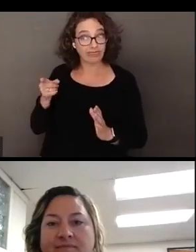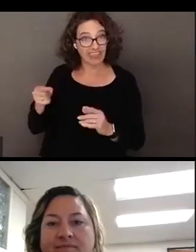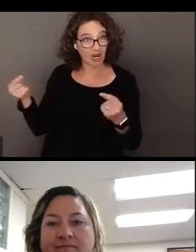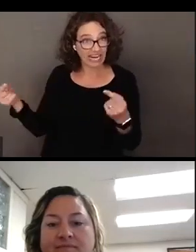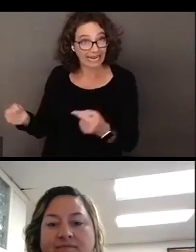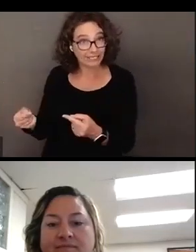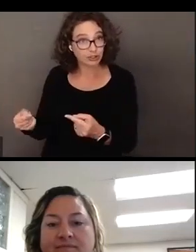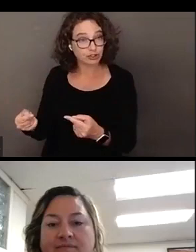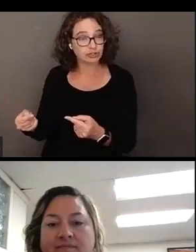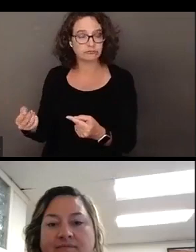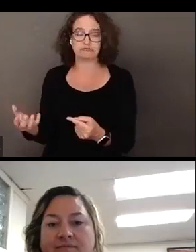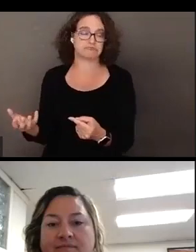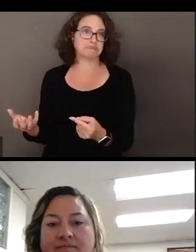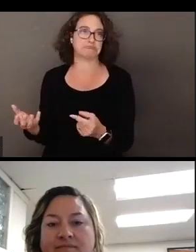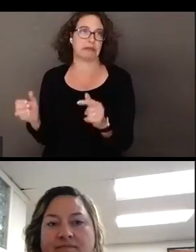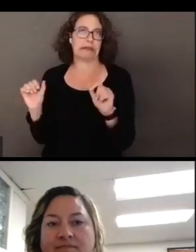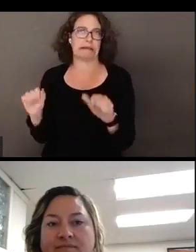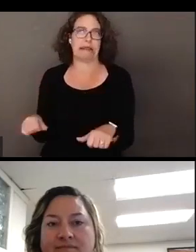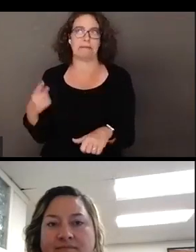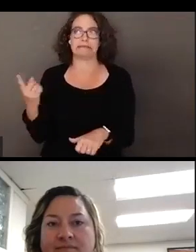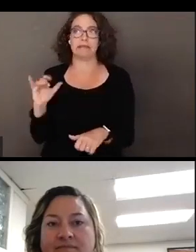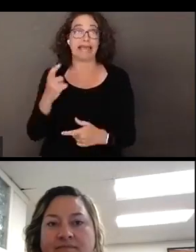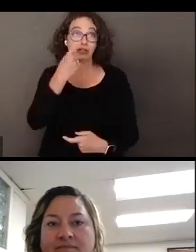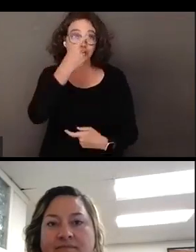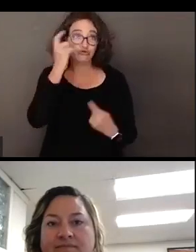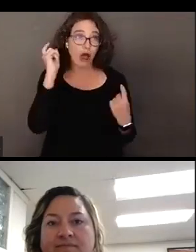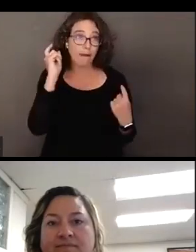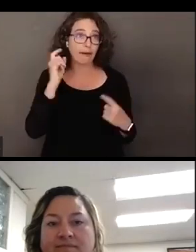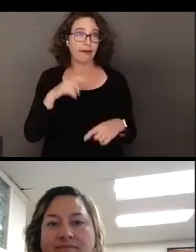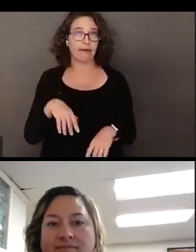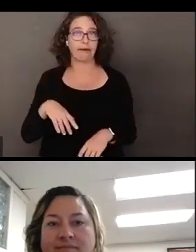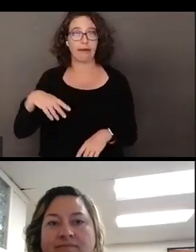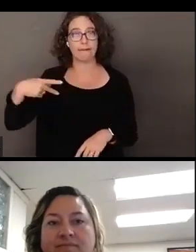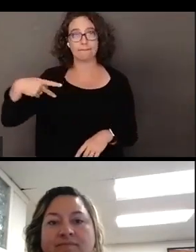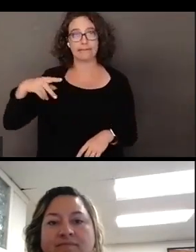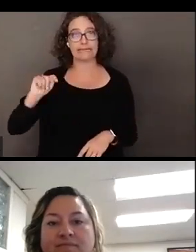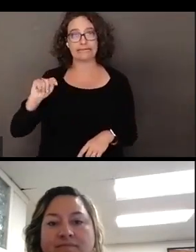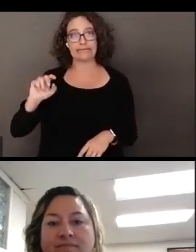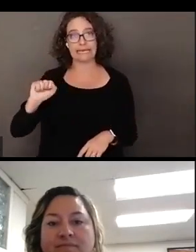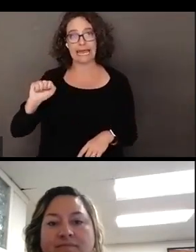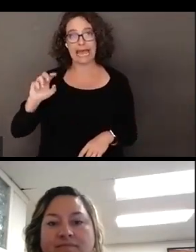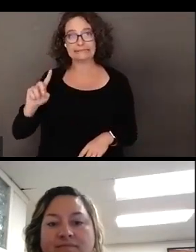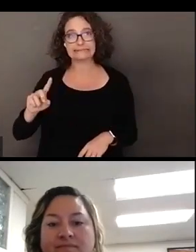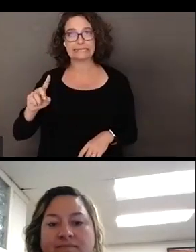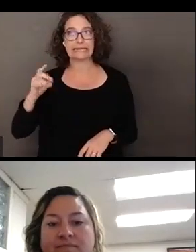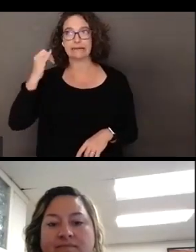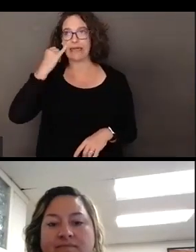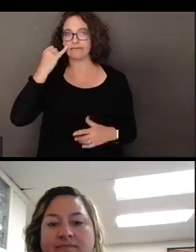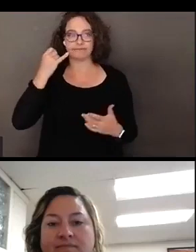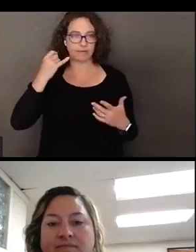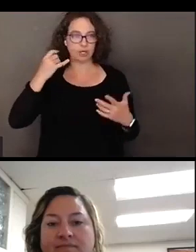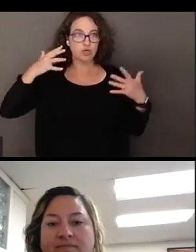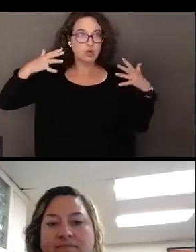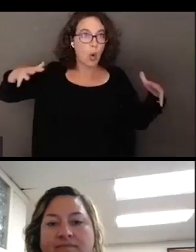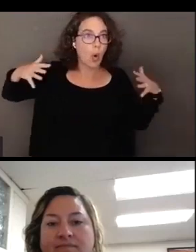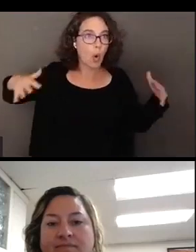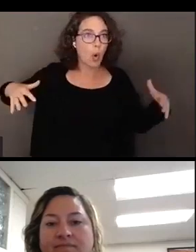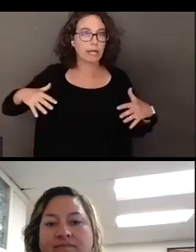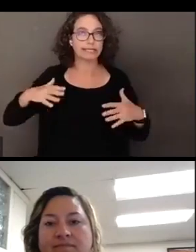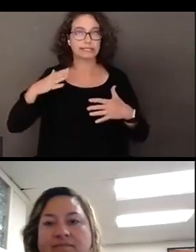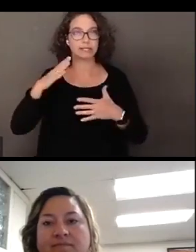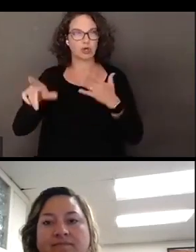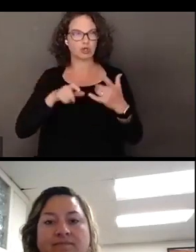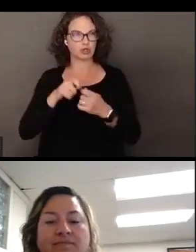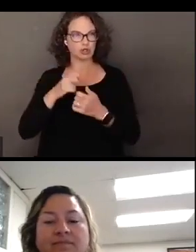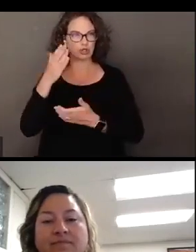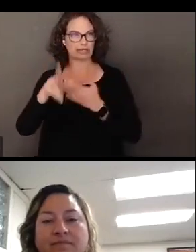that can even be something like trauma, PTSD, where noise or some kind of exercises is